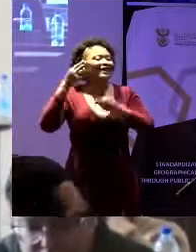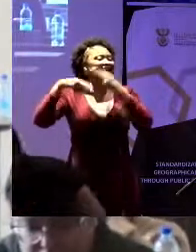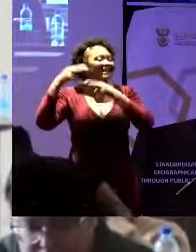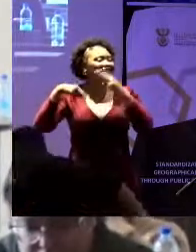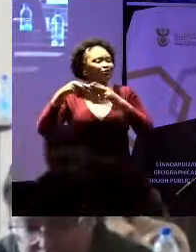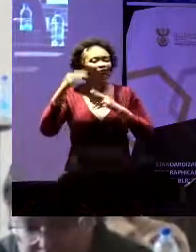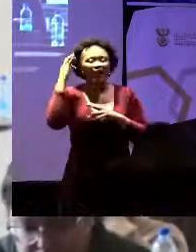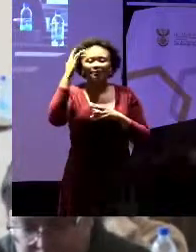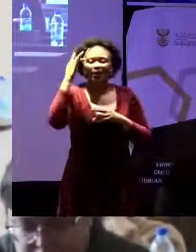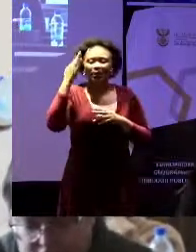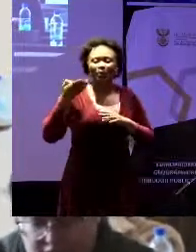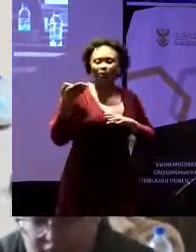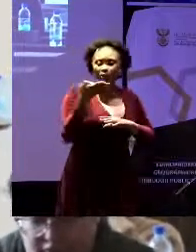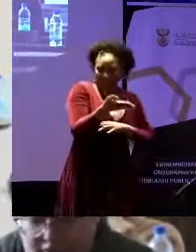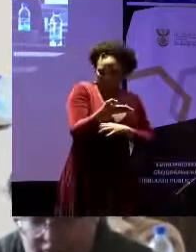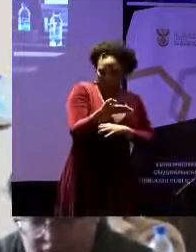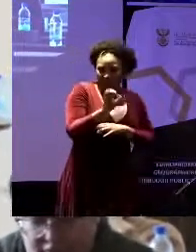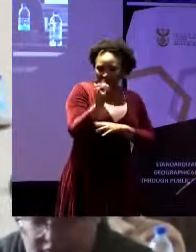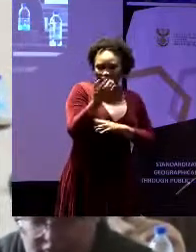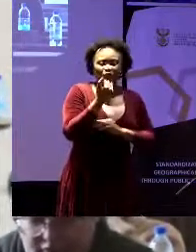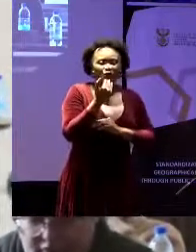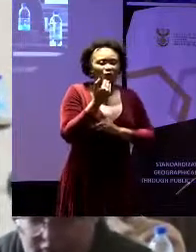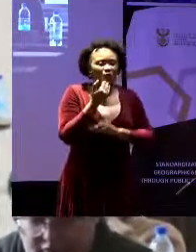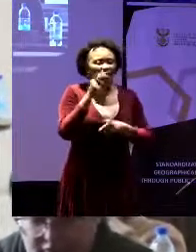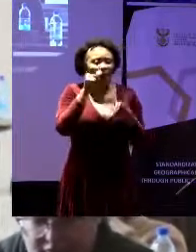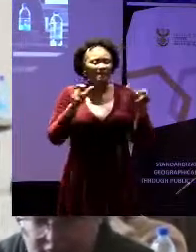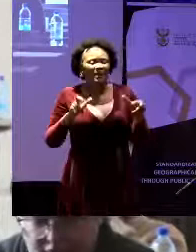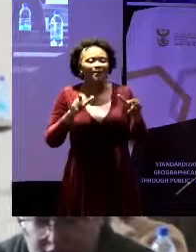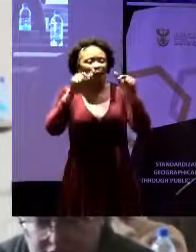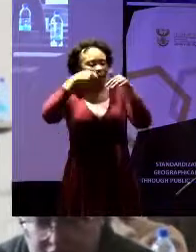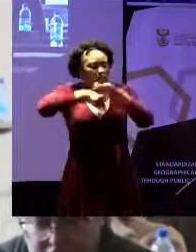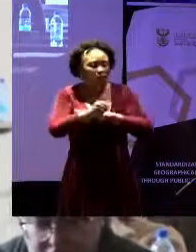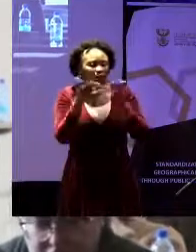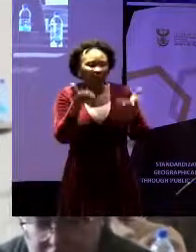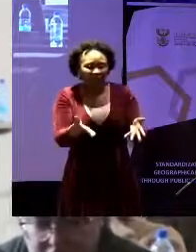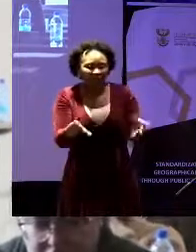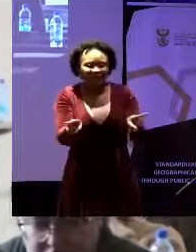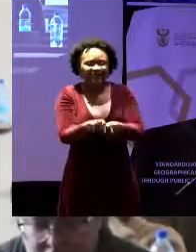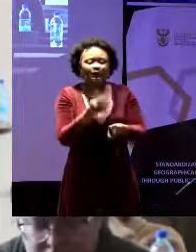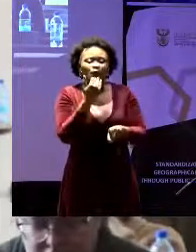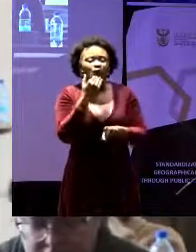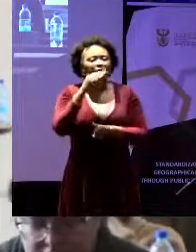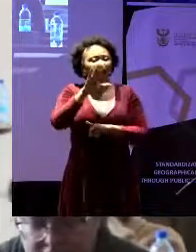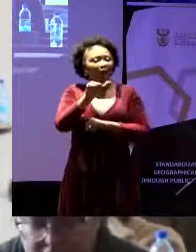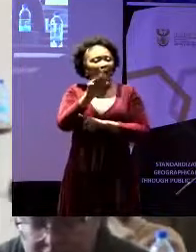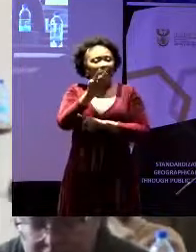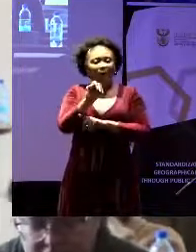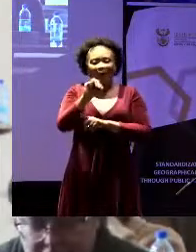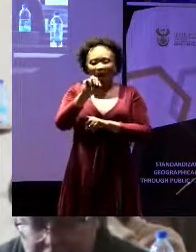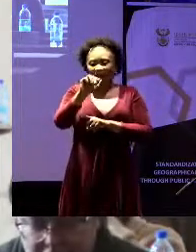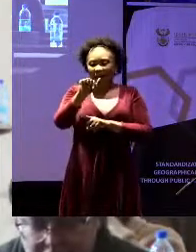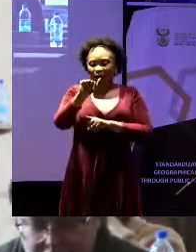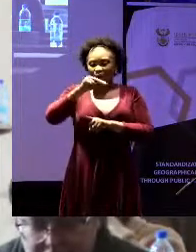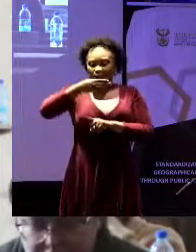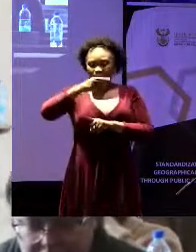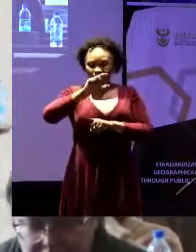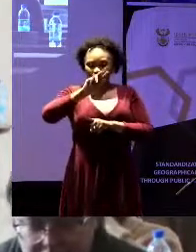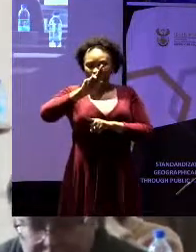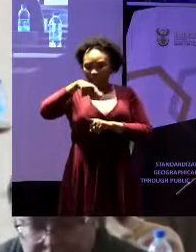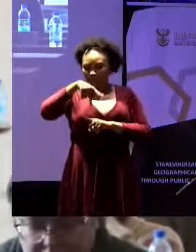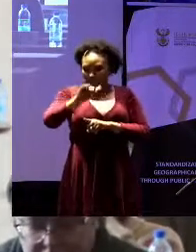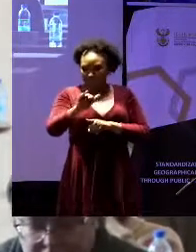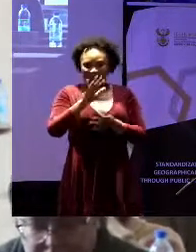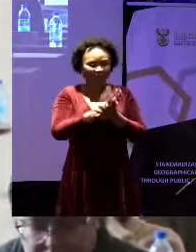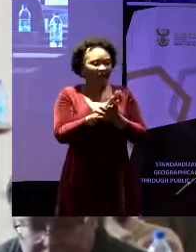Korana and Ngoni people, such as the Amatlupi and the Abatembos, who said that grief